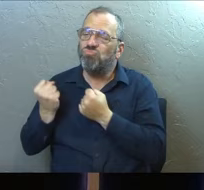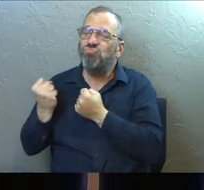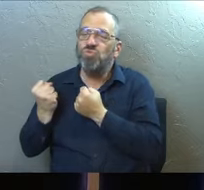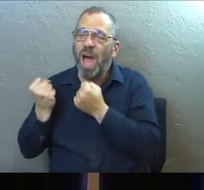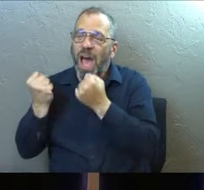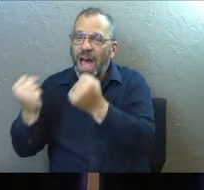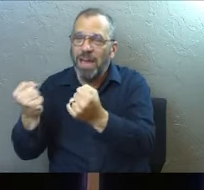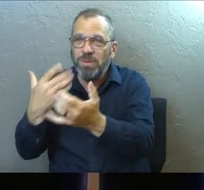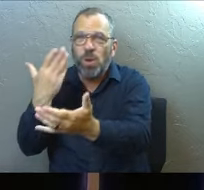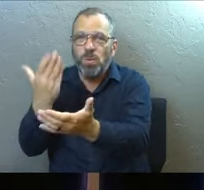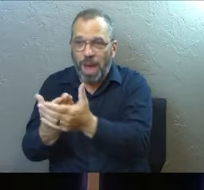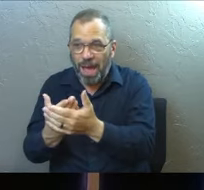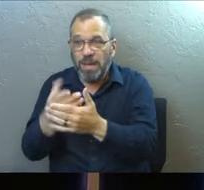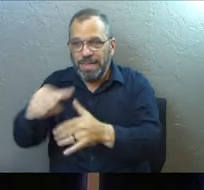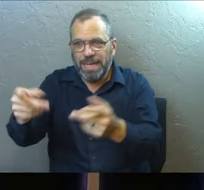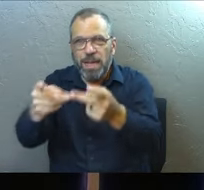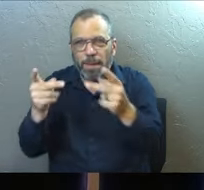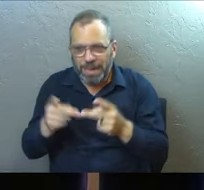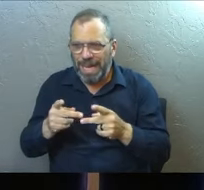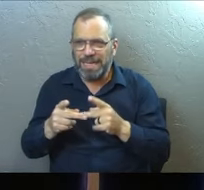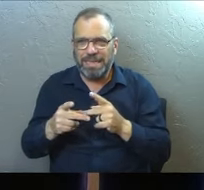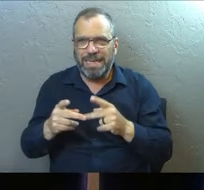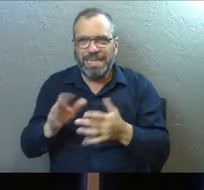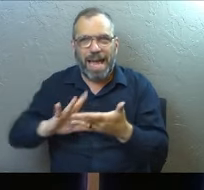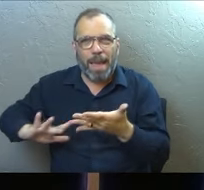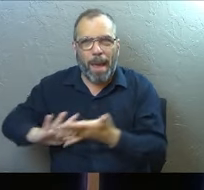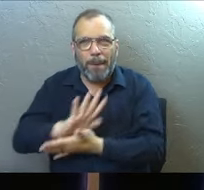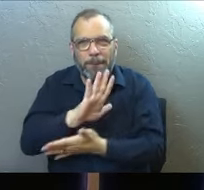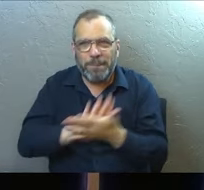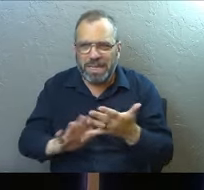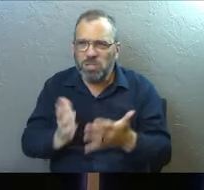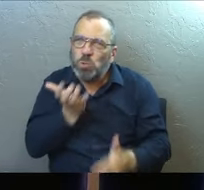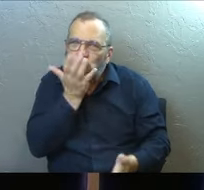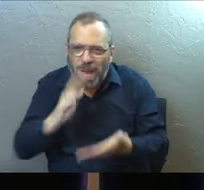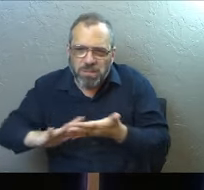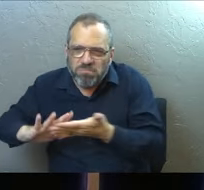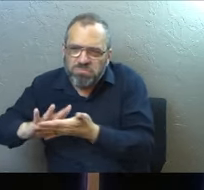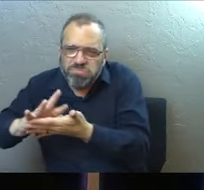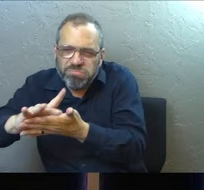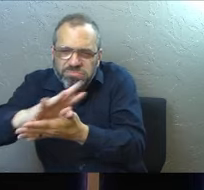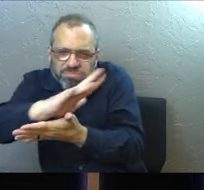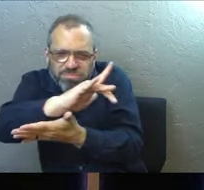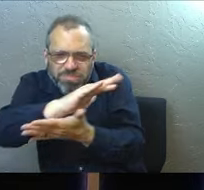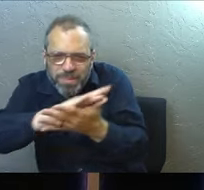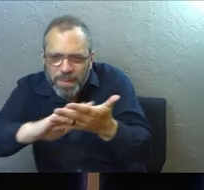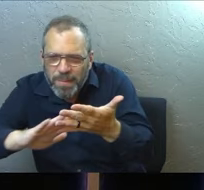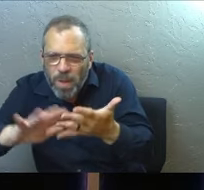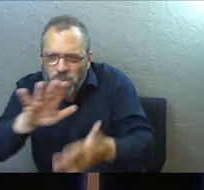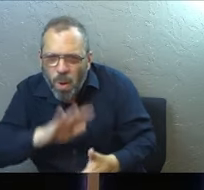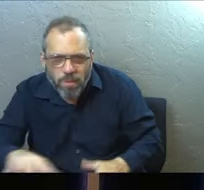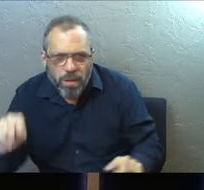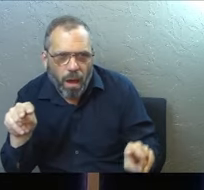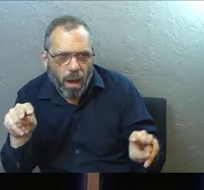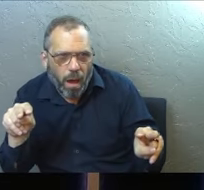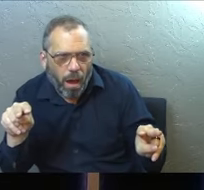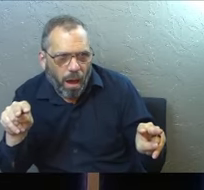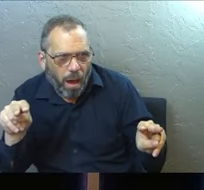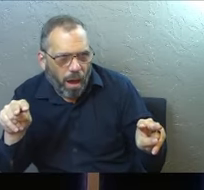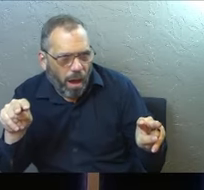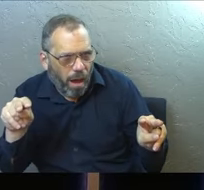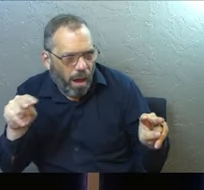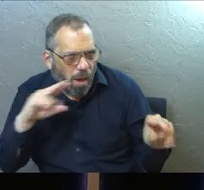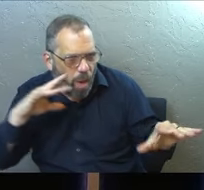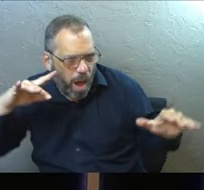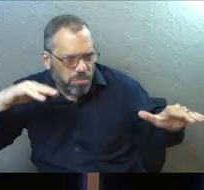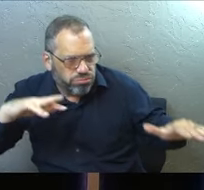drive into the city, and she takes me to this place. It's like this beach, this little grassy beach area, and like the whole view is just like